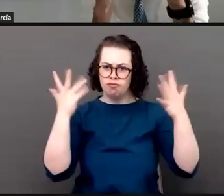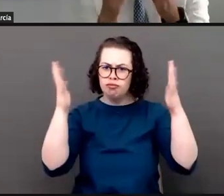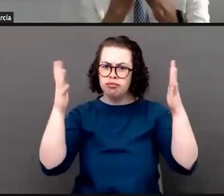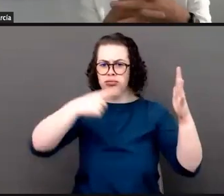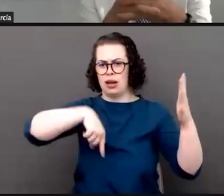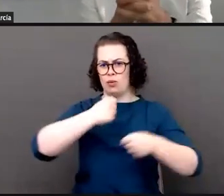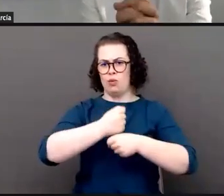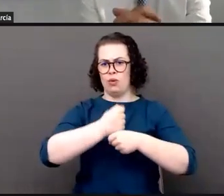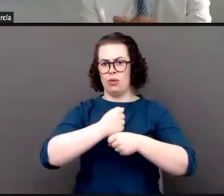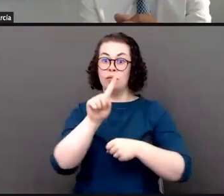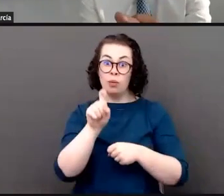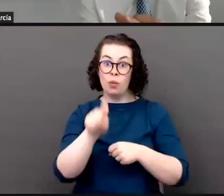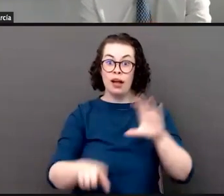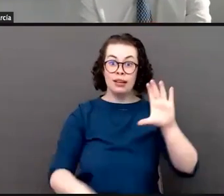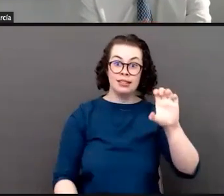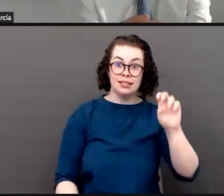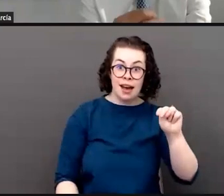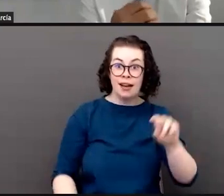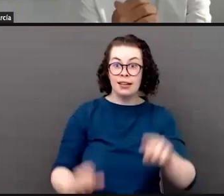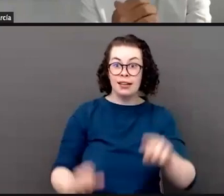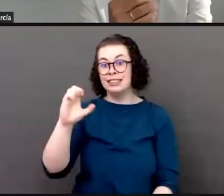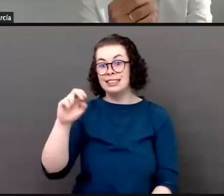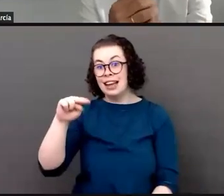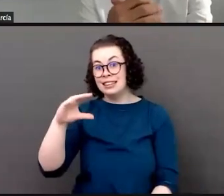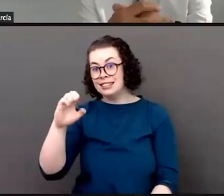of stakeholders working together, following